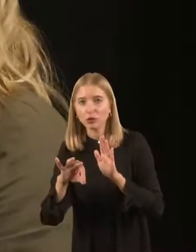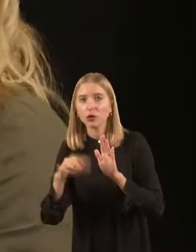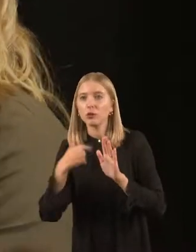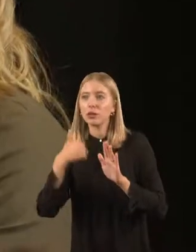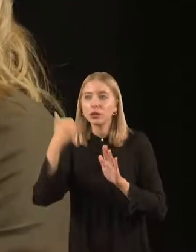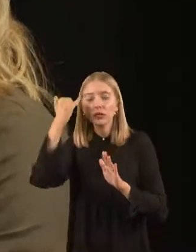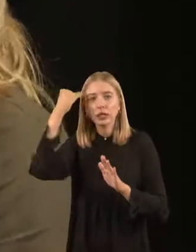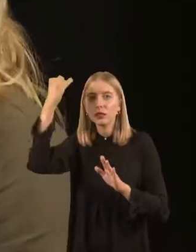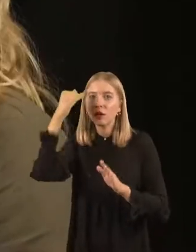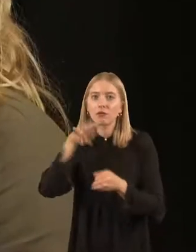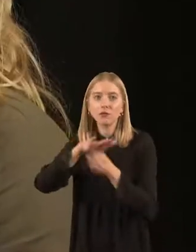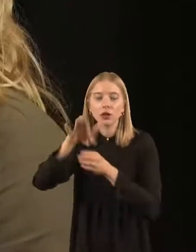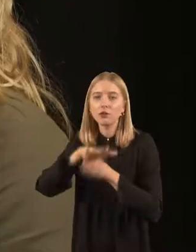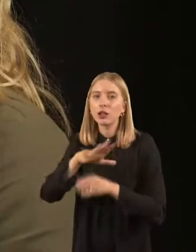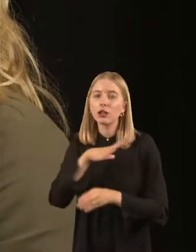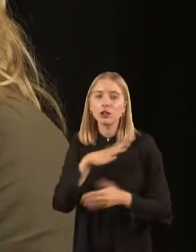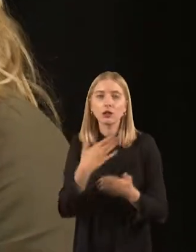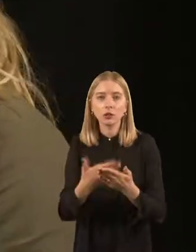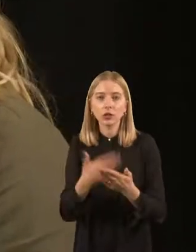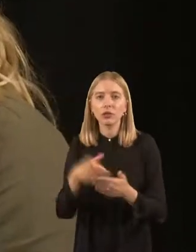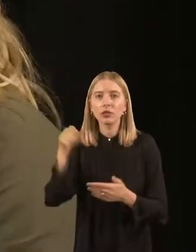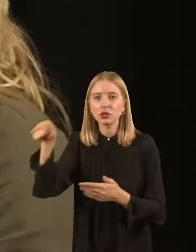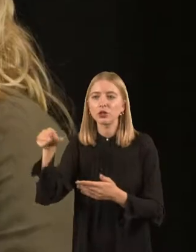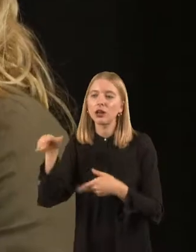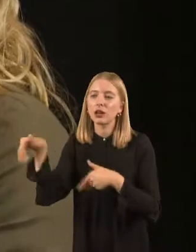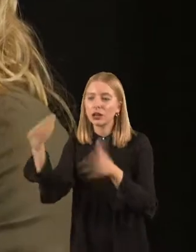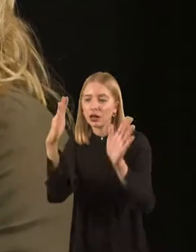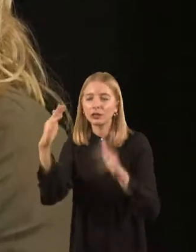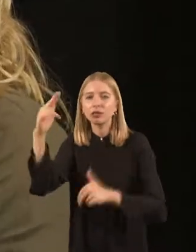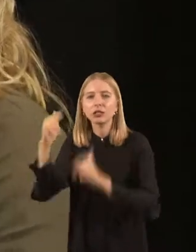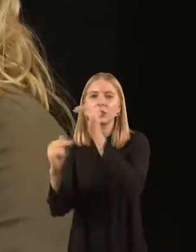participated in a project in Vilnius,